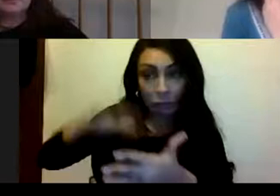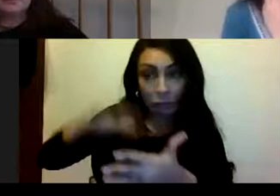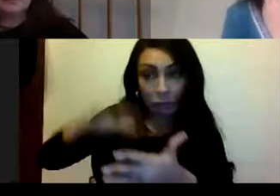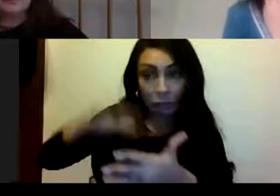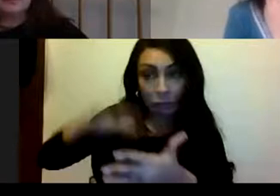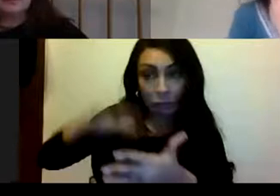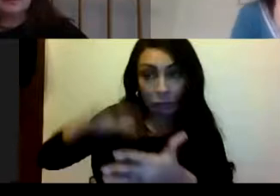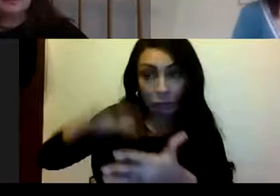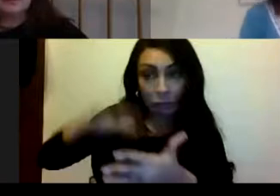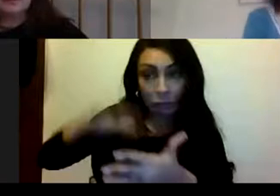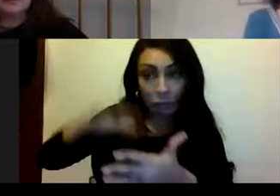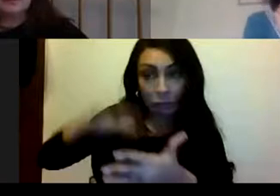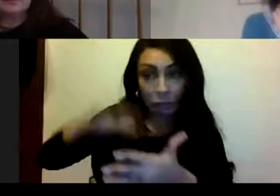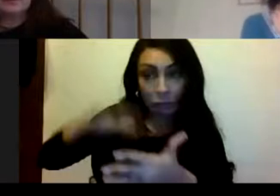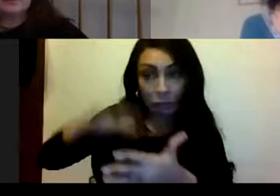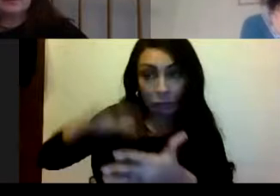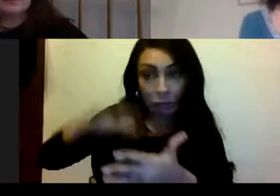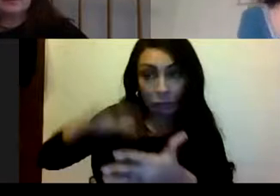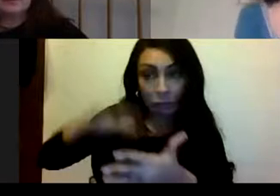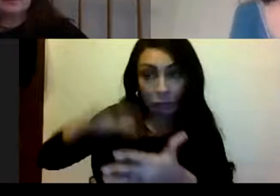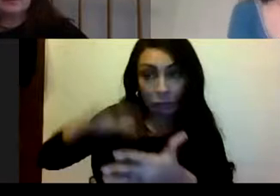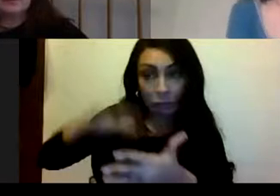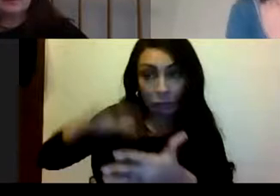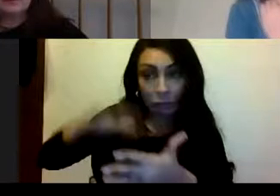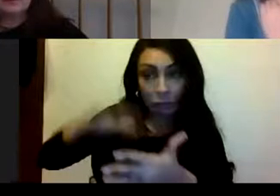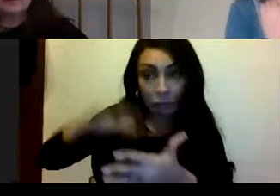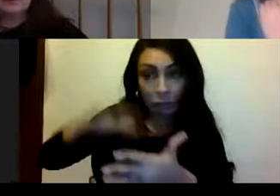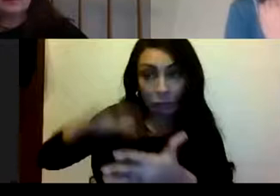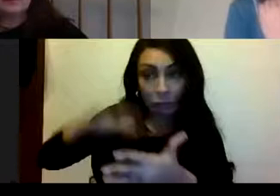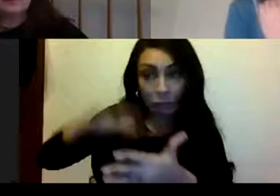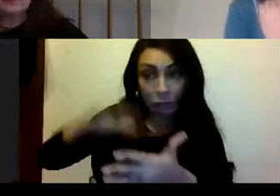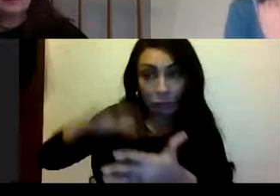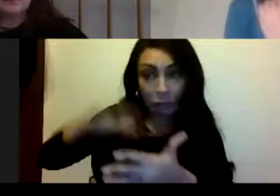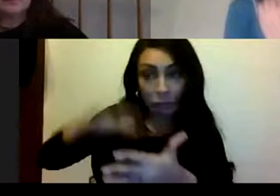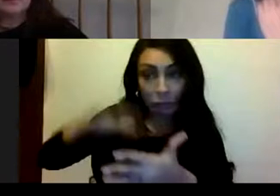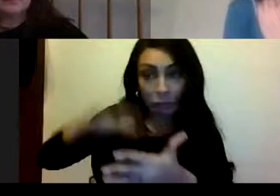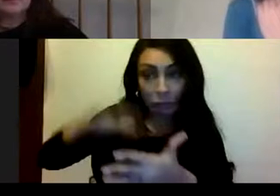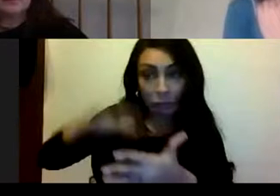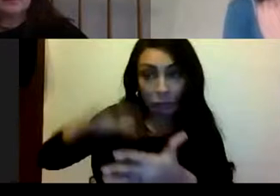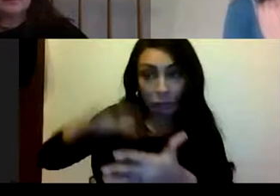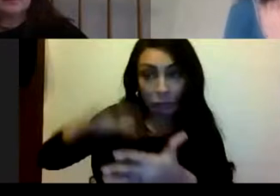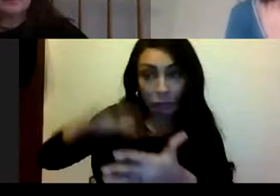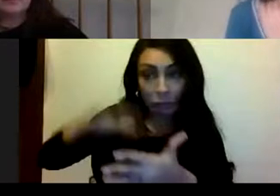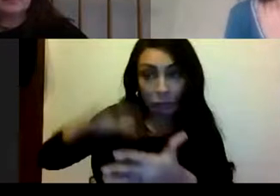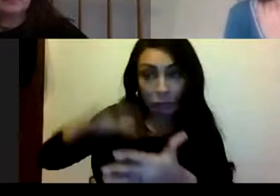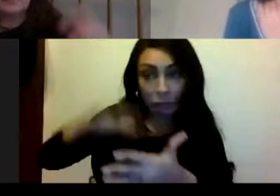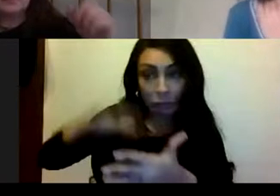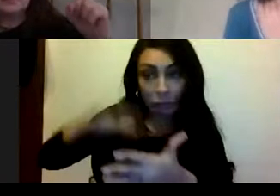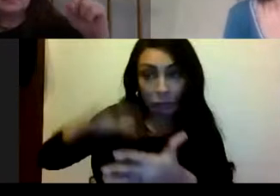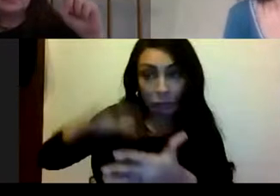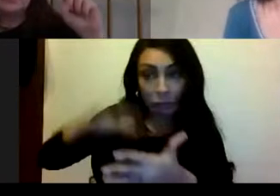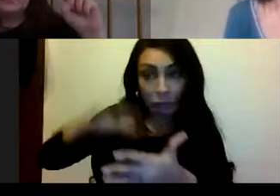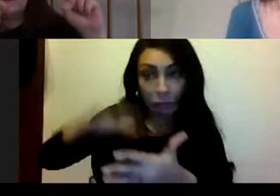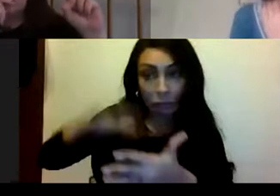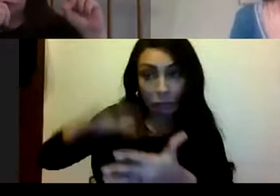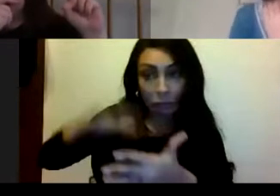know, some of the objects, some of the research in the archives wouldn't be on site anyway. So there are, and also in terms of access, so